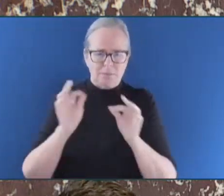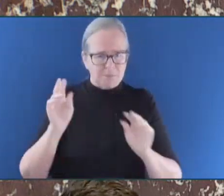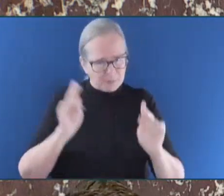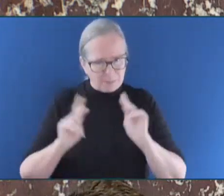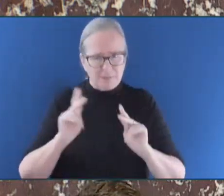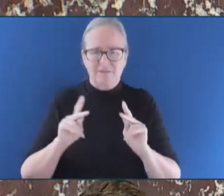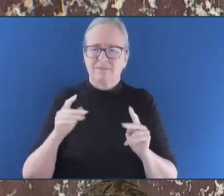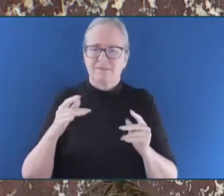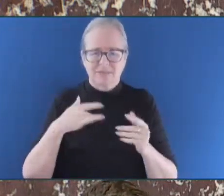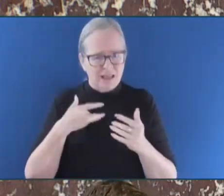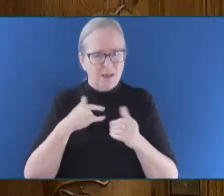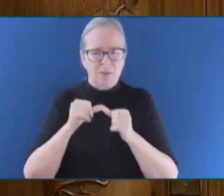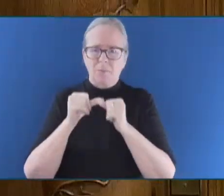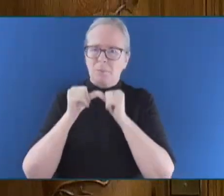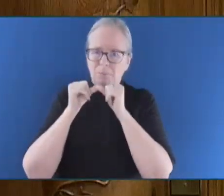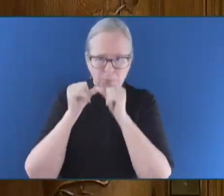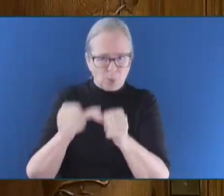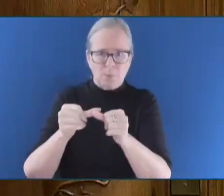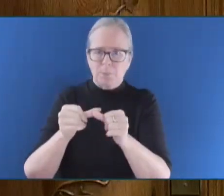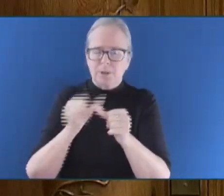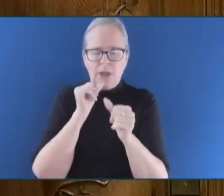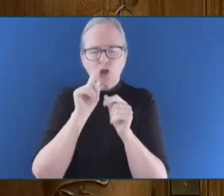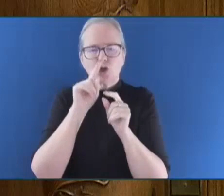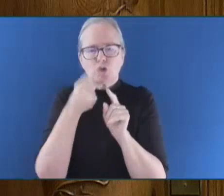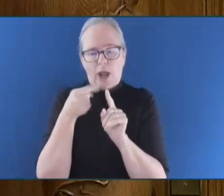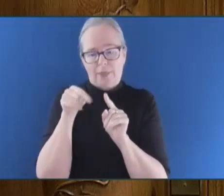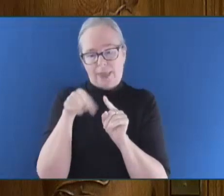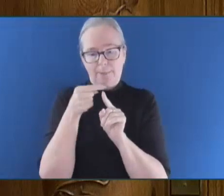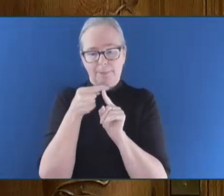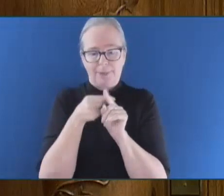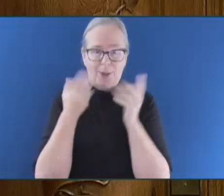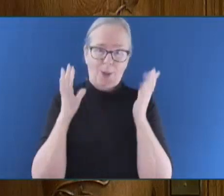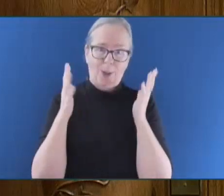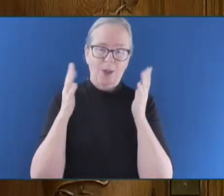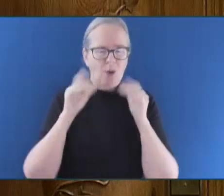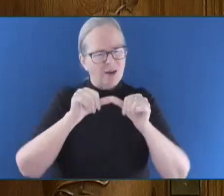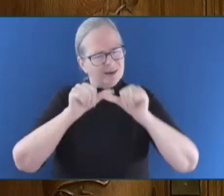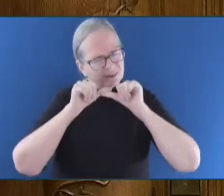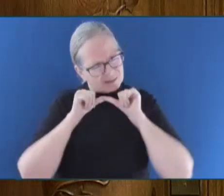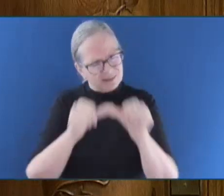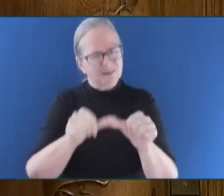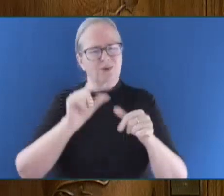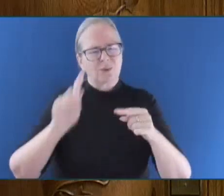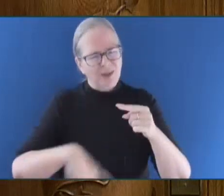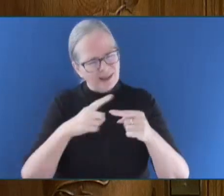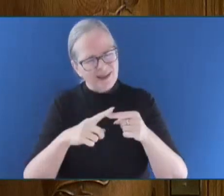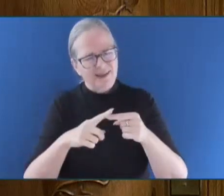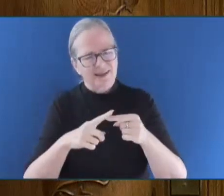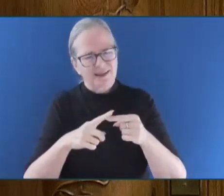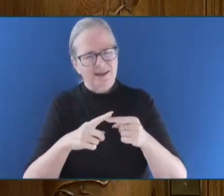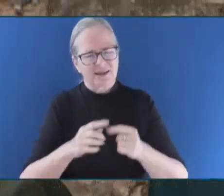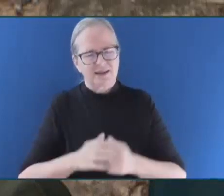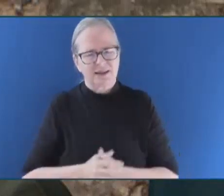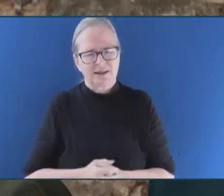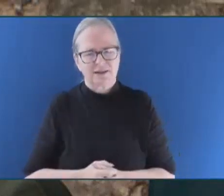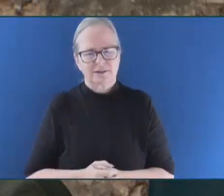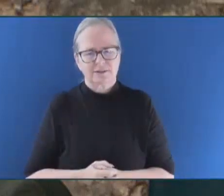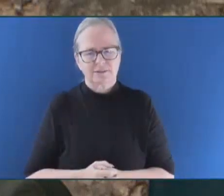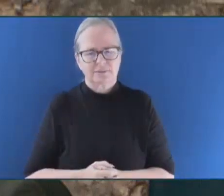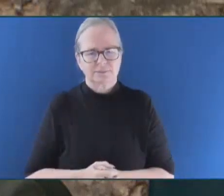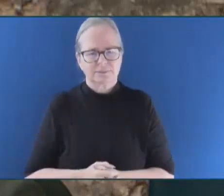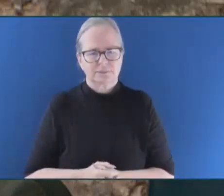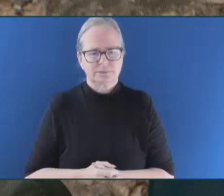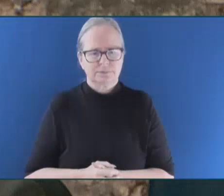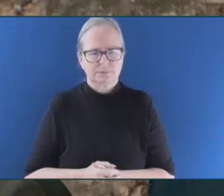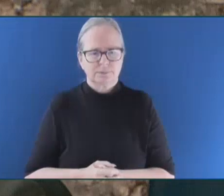Yeah. Minister of Finance. Well, I need to remind